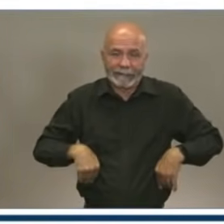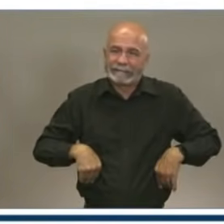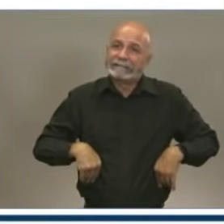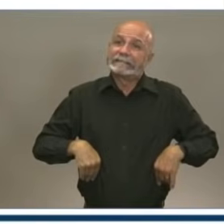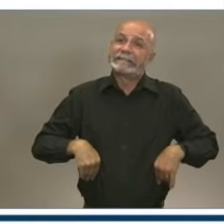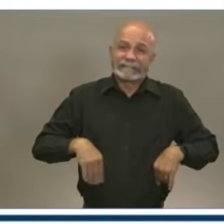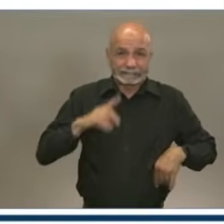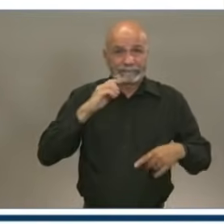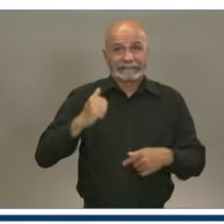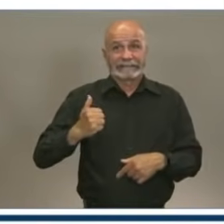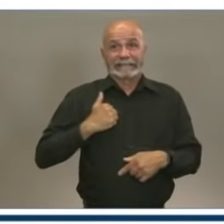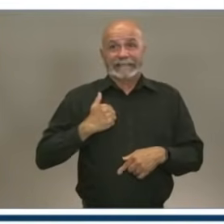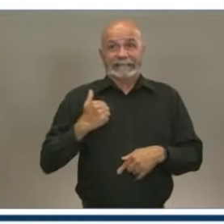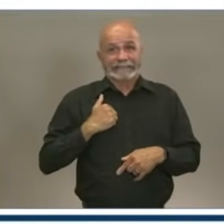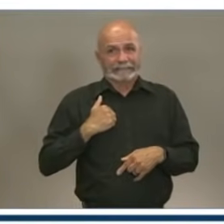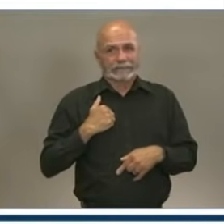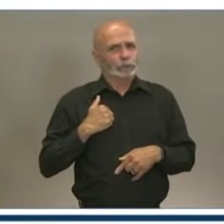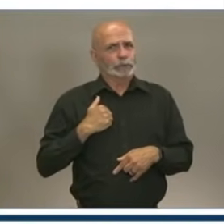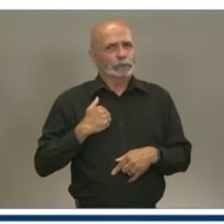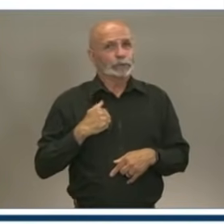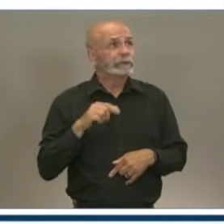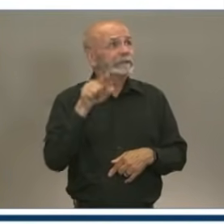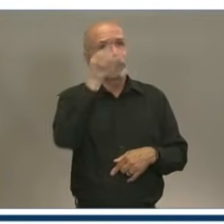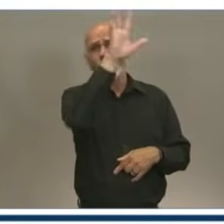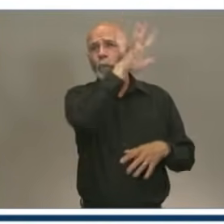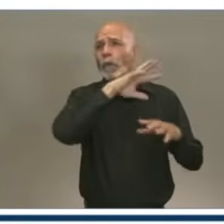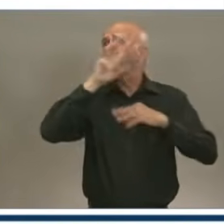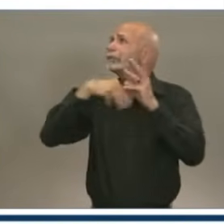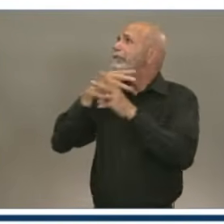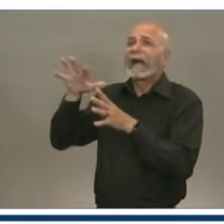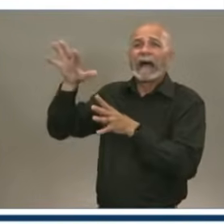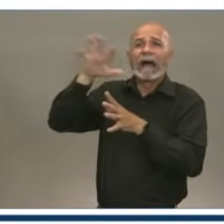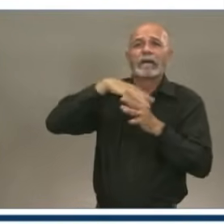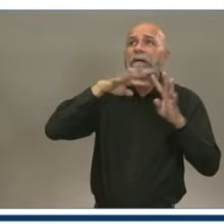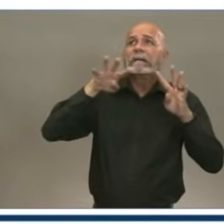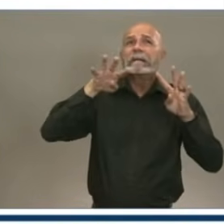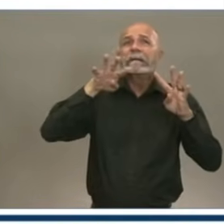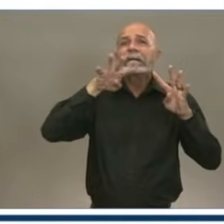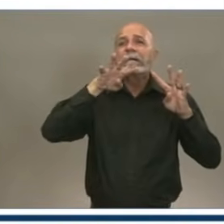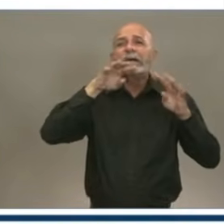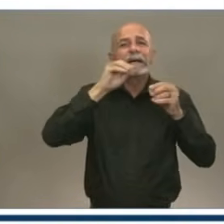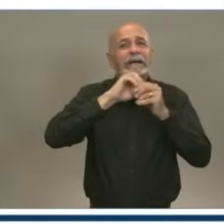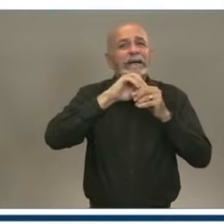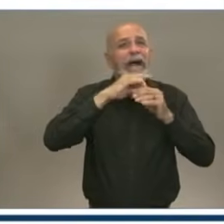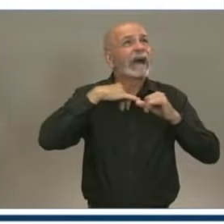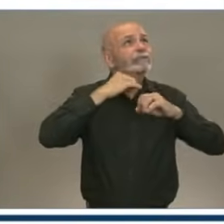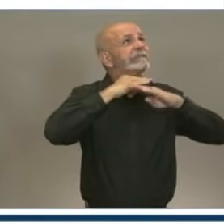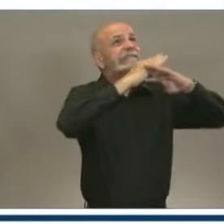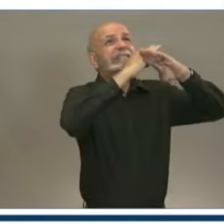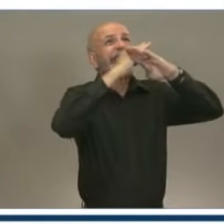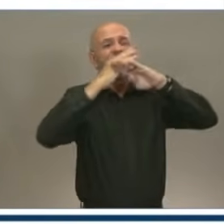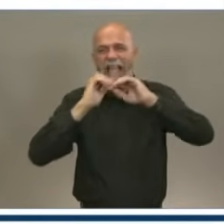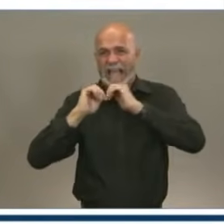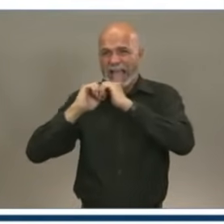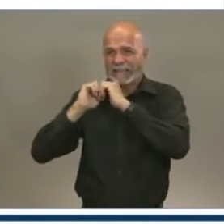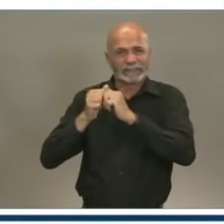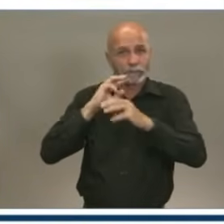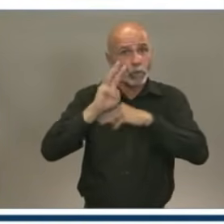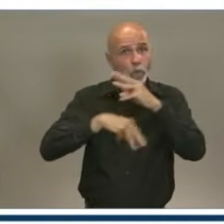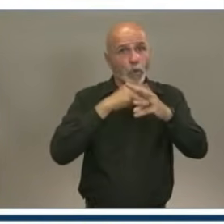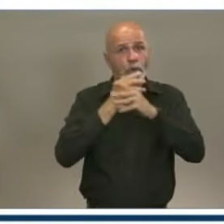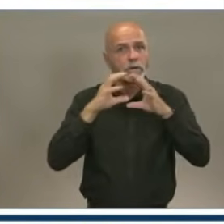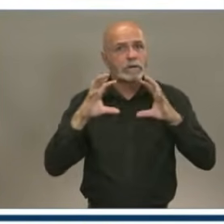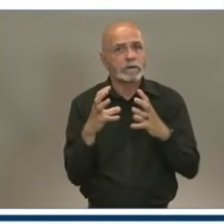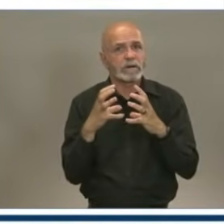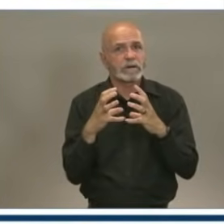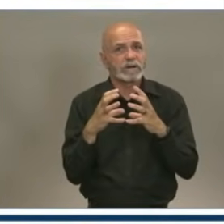world remain unvaccinated. So that also, the global equity and protecting ourselves by collective global vaccination needs to be part of